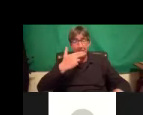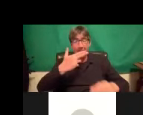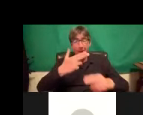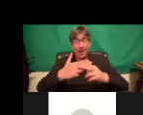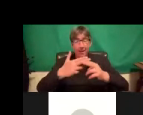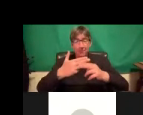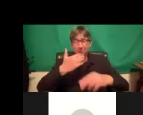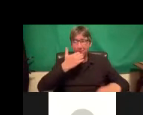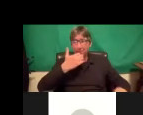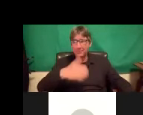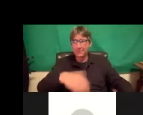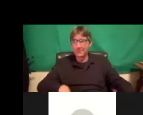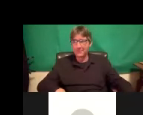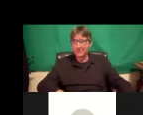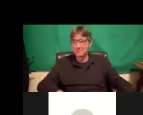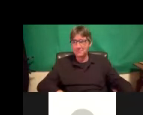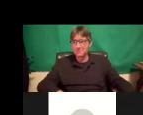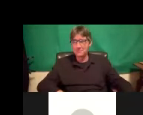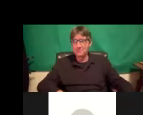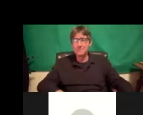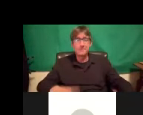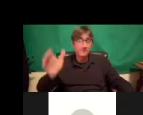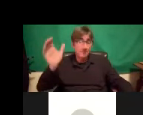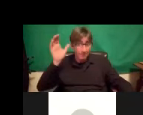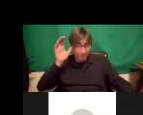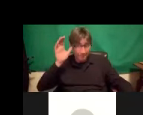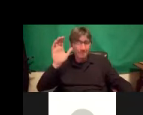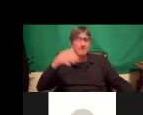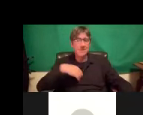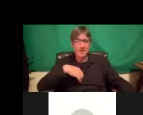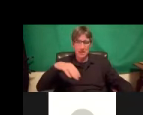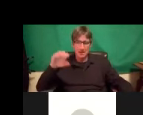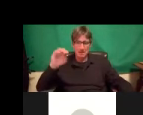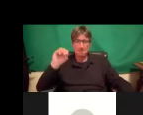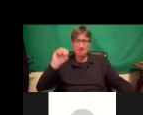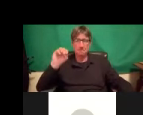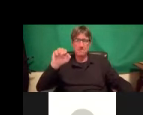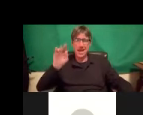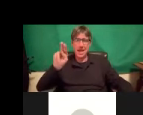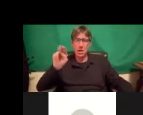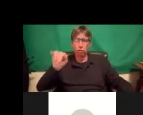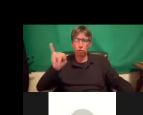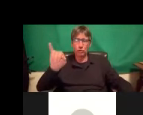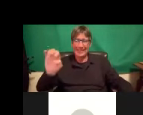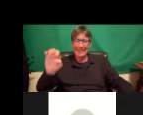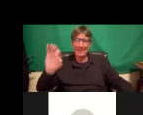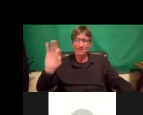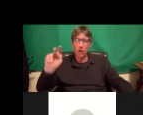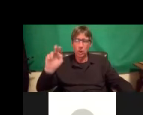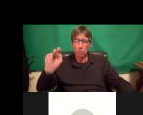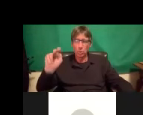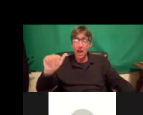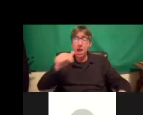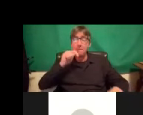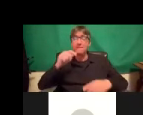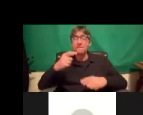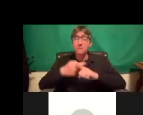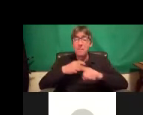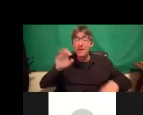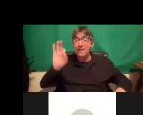Hi, yes, can you hear me? Yes. This is Marie Fukuda. I'm with Fenway Civic Association and a Fenway resident. Thanks